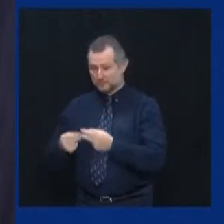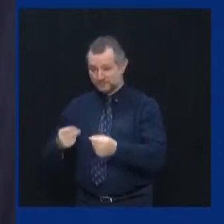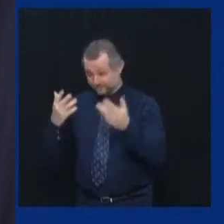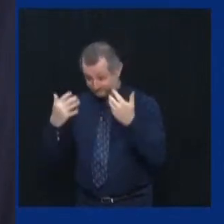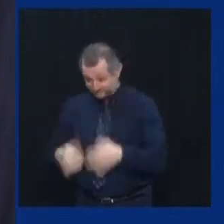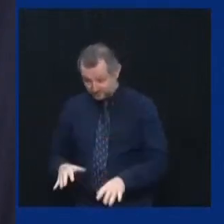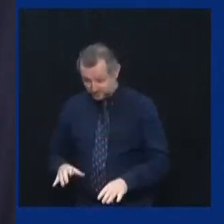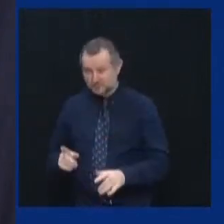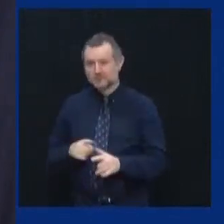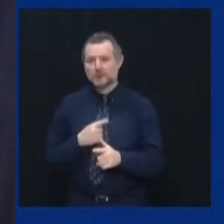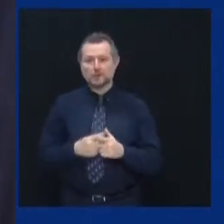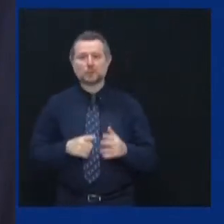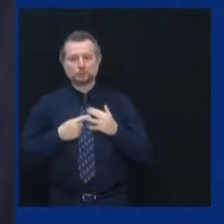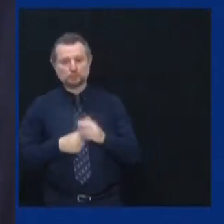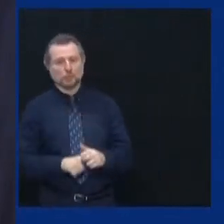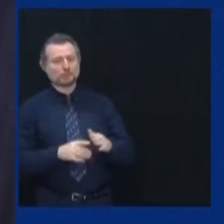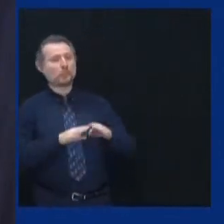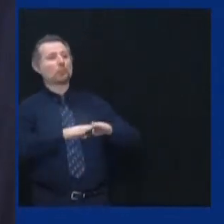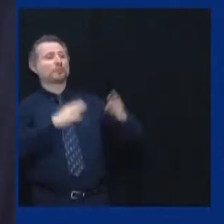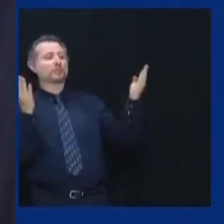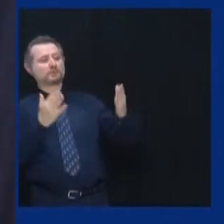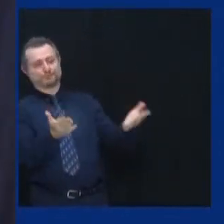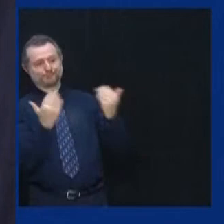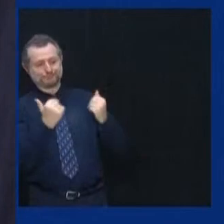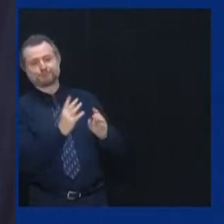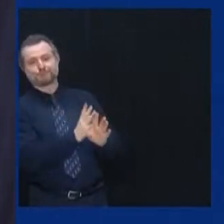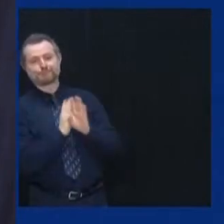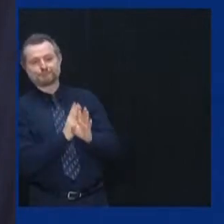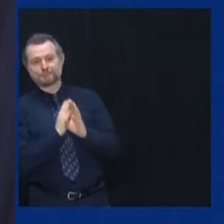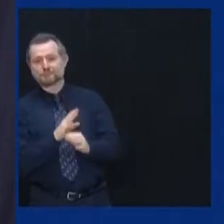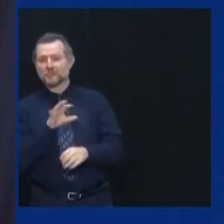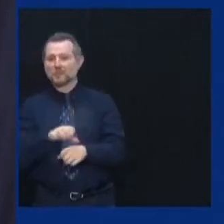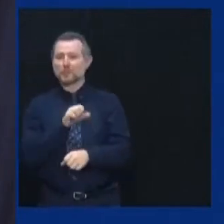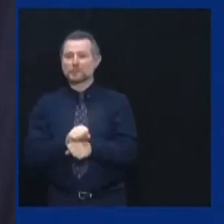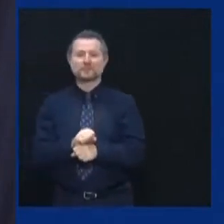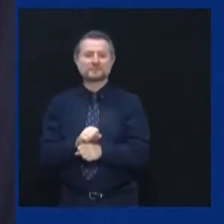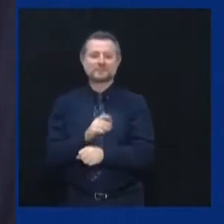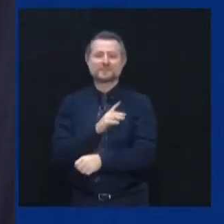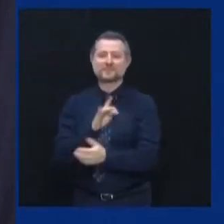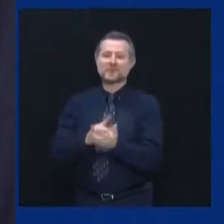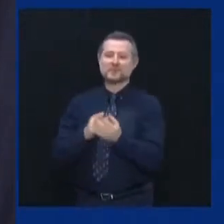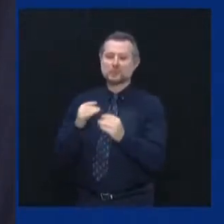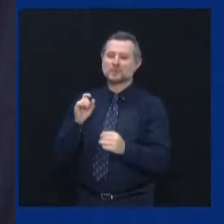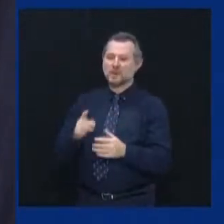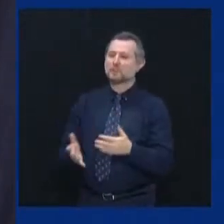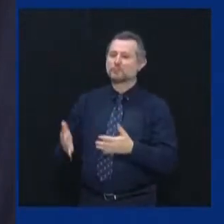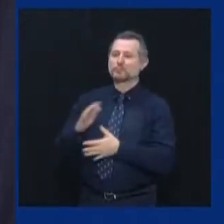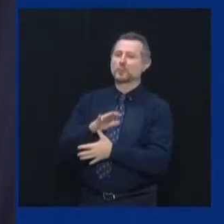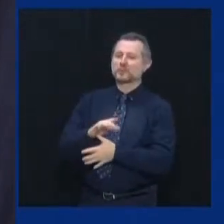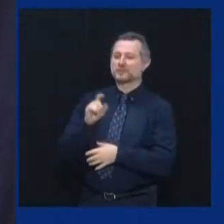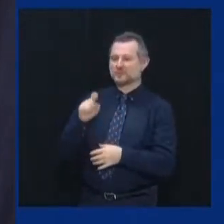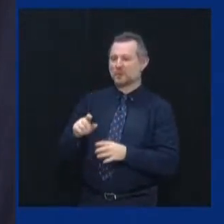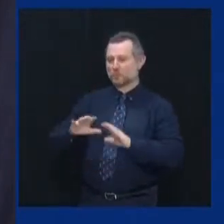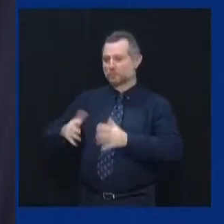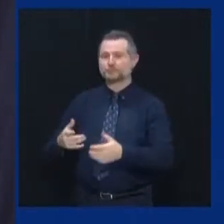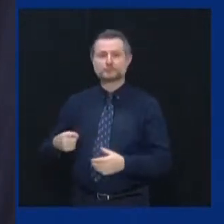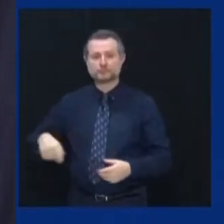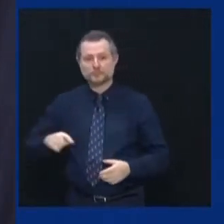first. And it's prioritized through the entire distribution